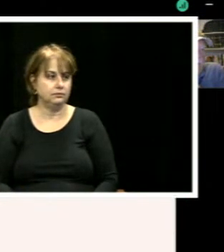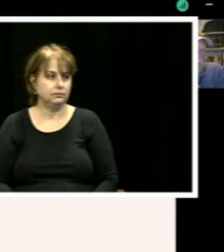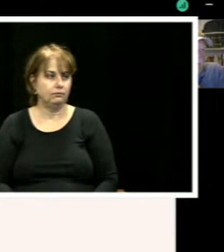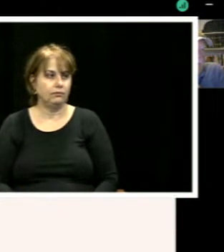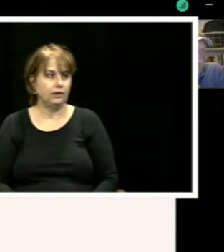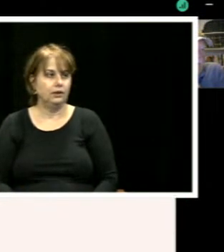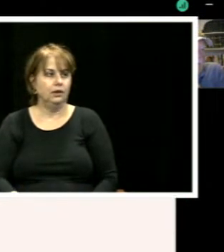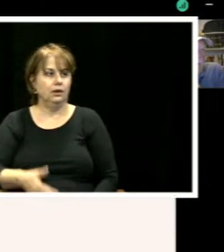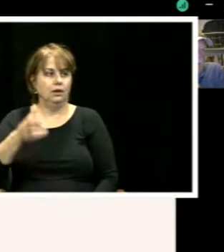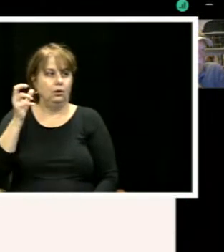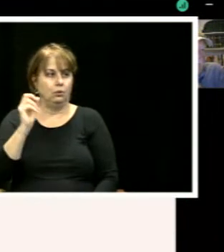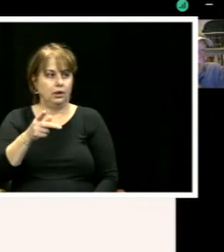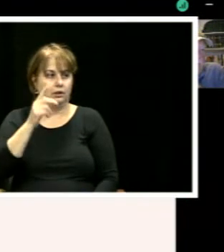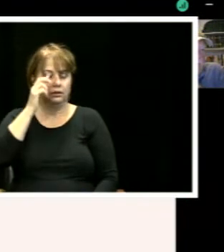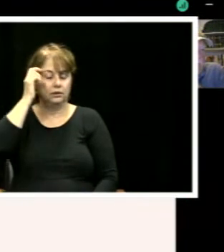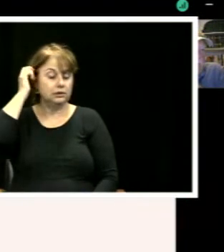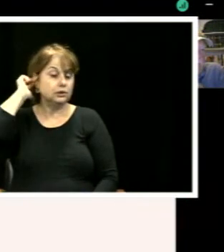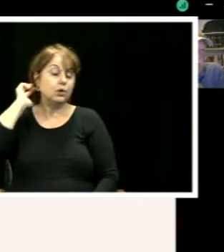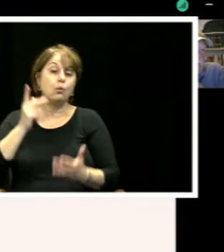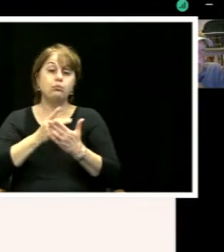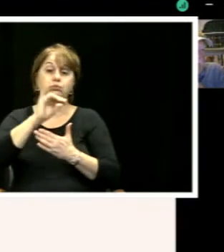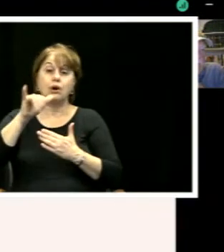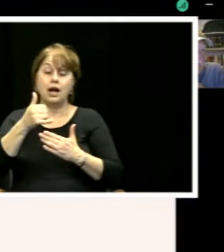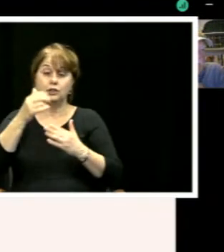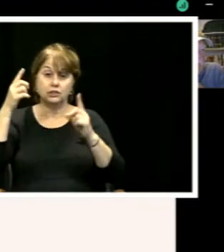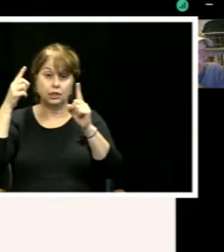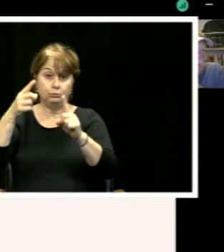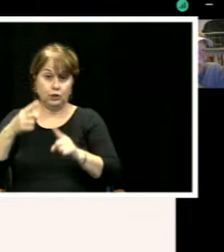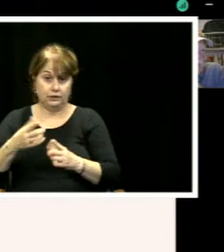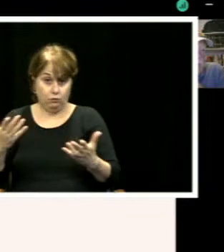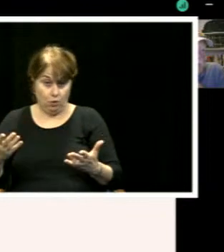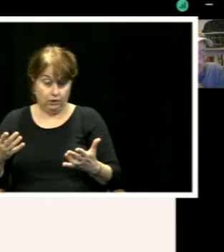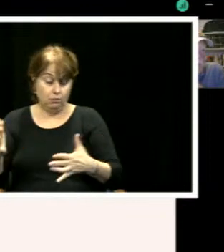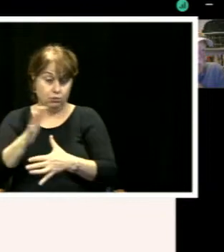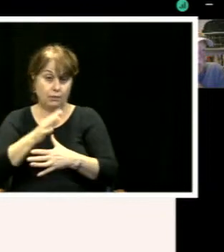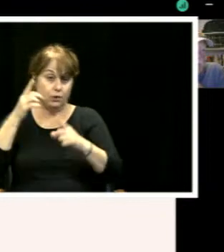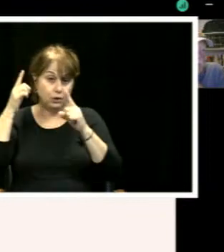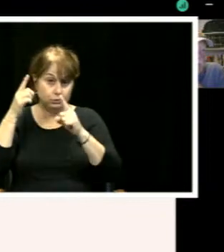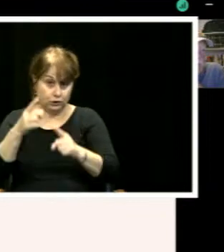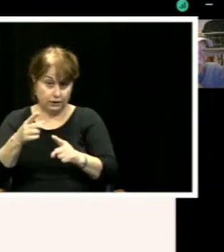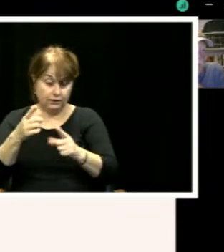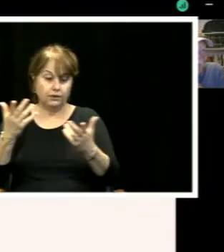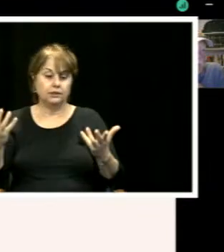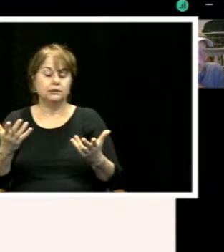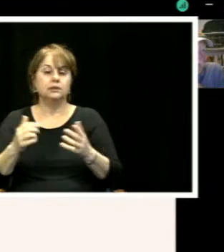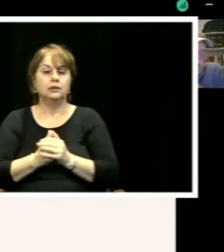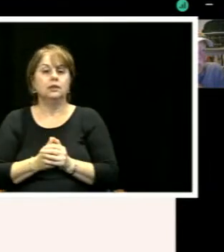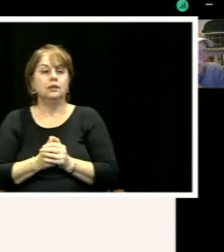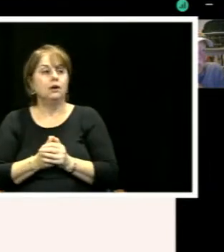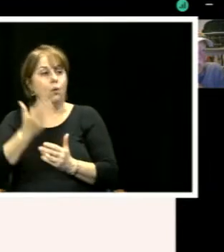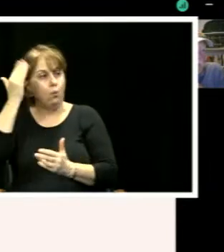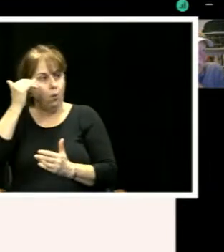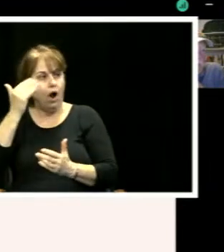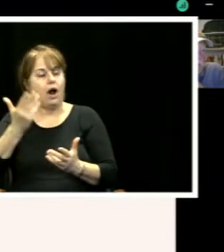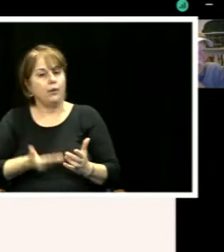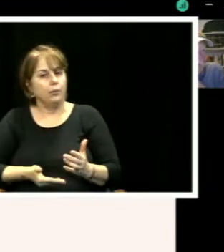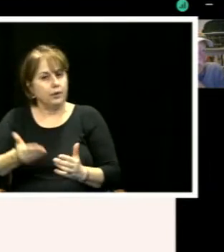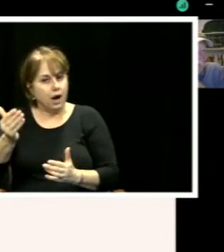So what is the project objectives? The primary objective of why, CDM Smith was hired, why this is,